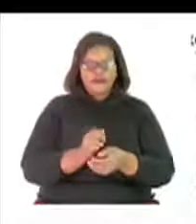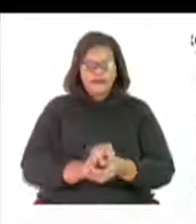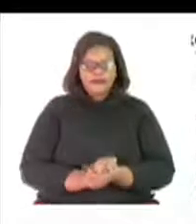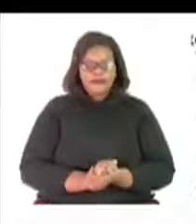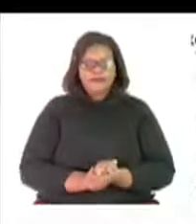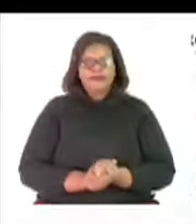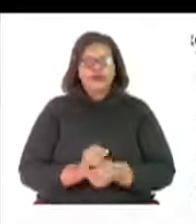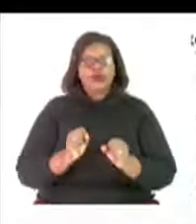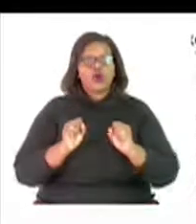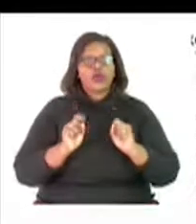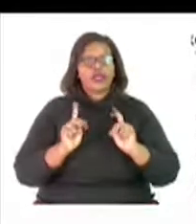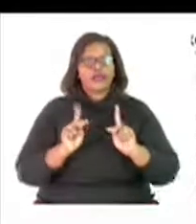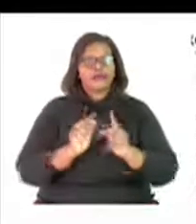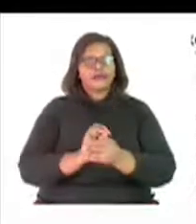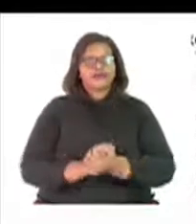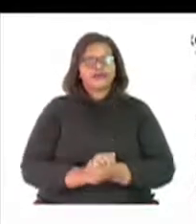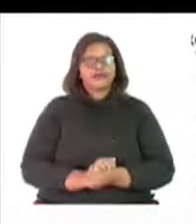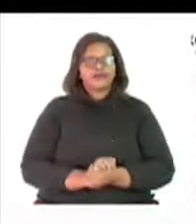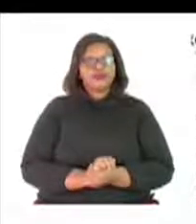Right.